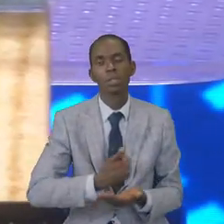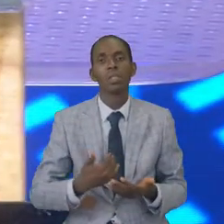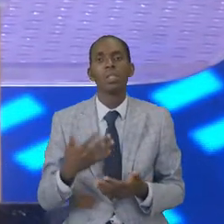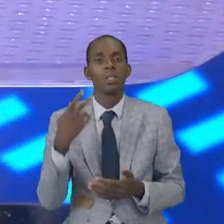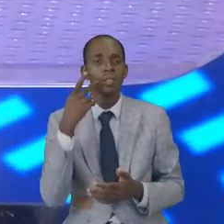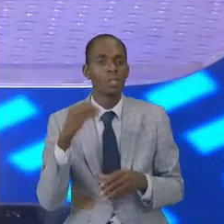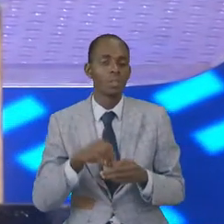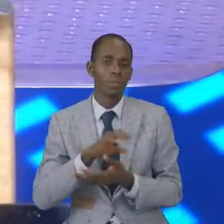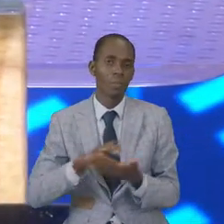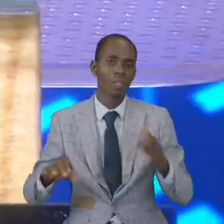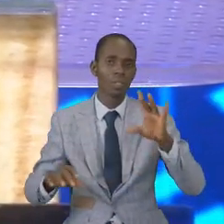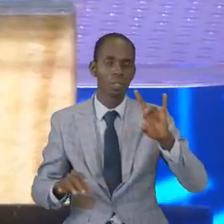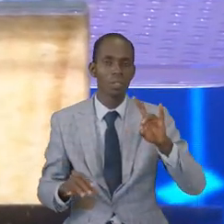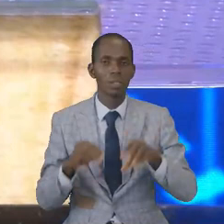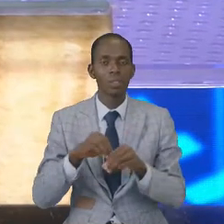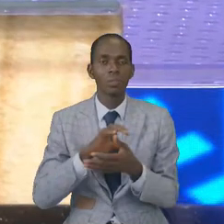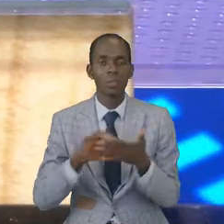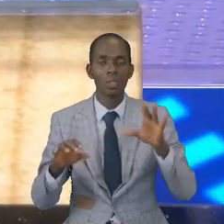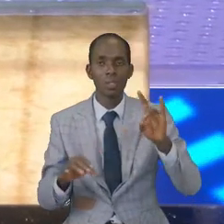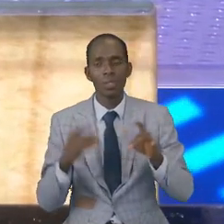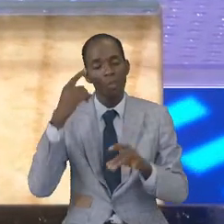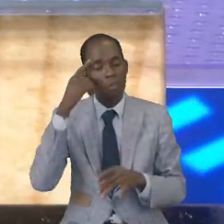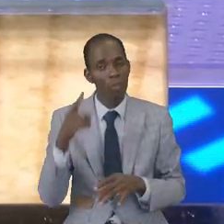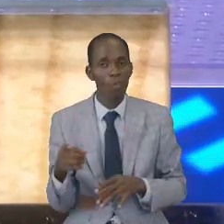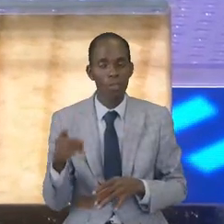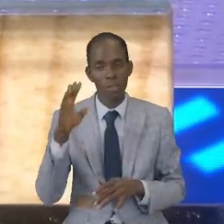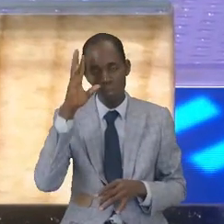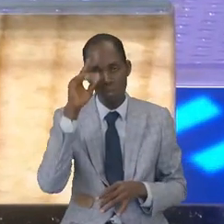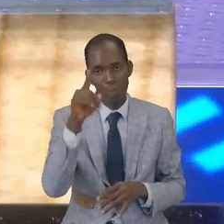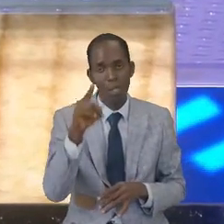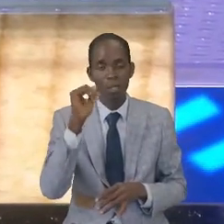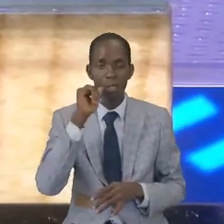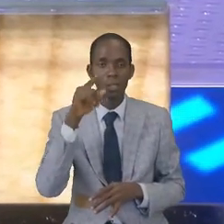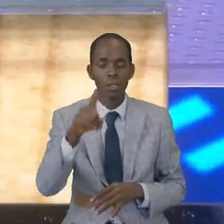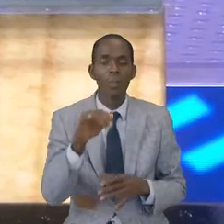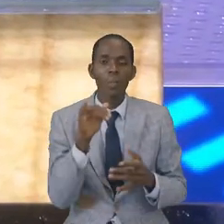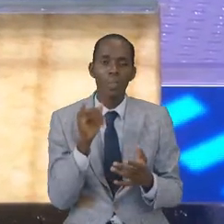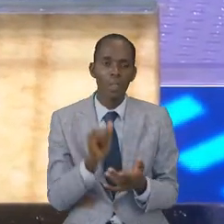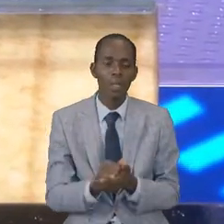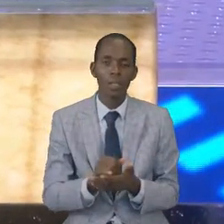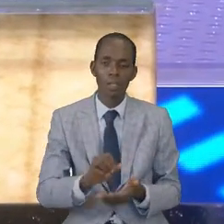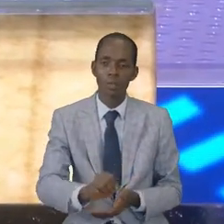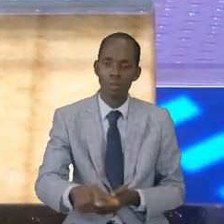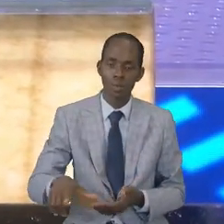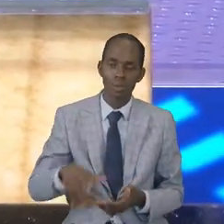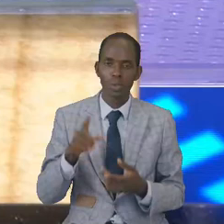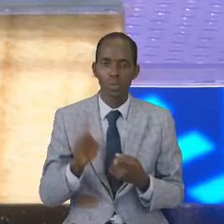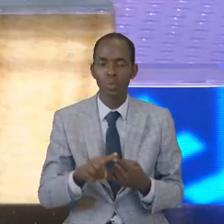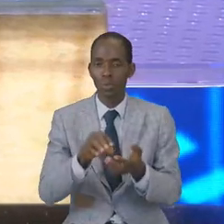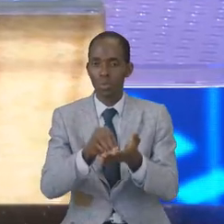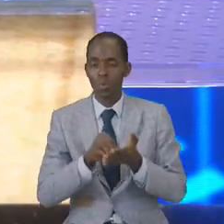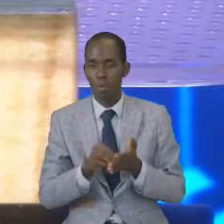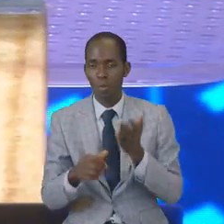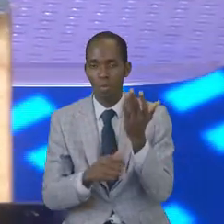of verse 8, it says, for he, she that soweth to his flesh